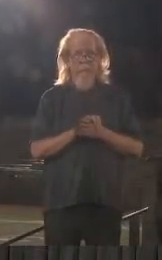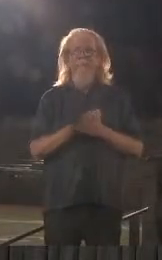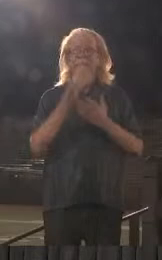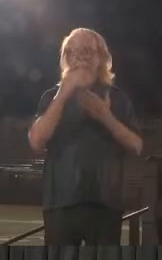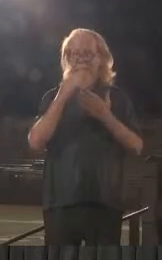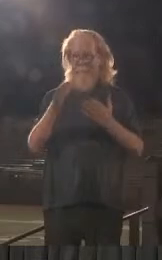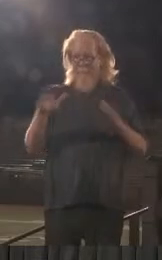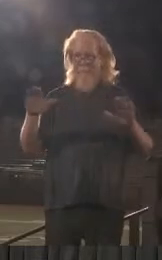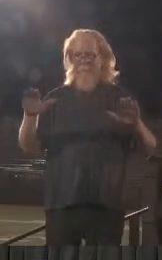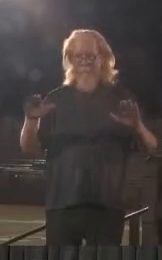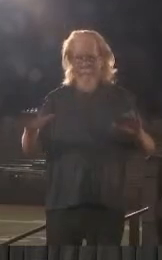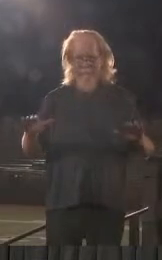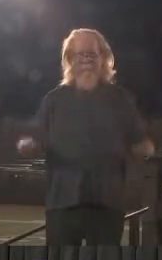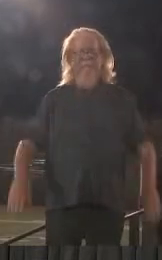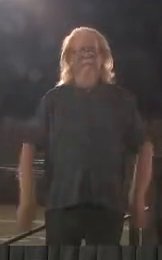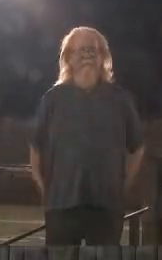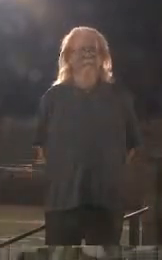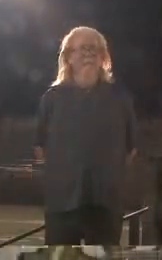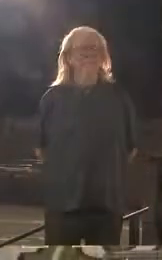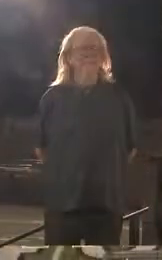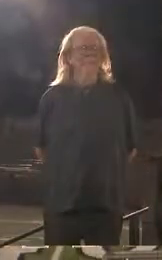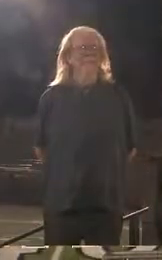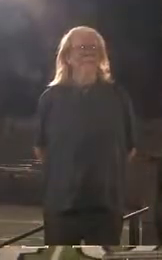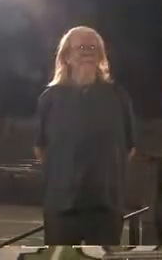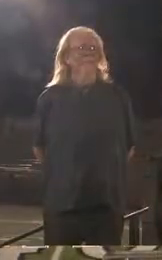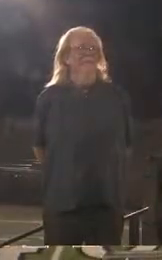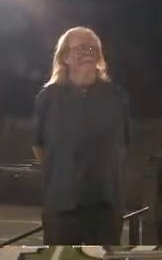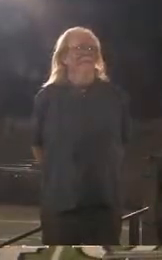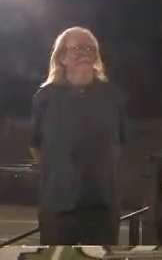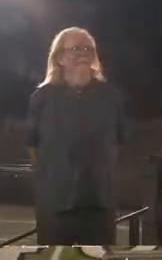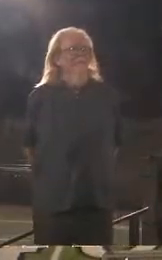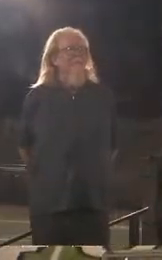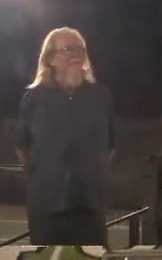Thank you. Please be seated.